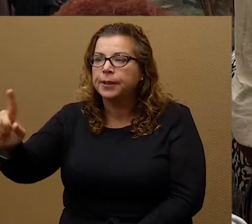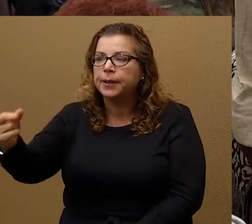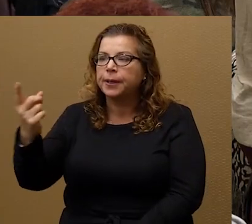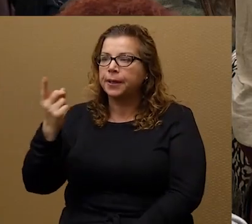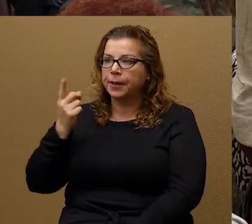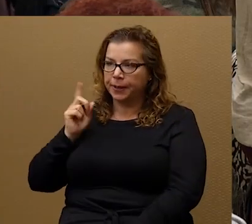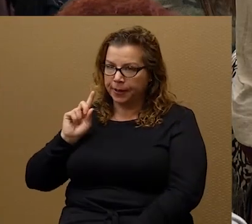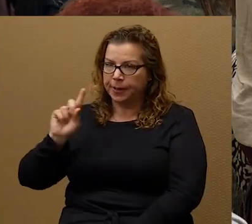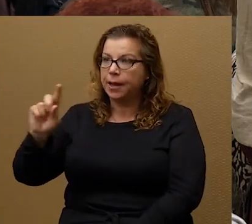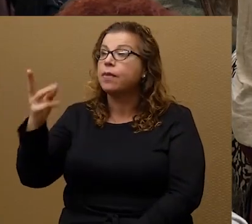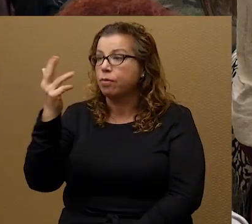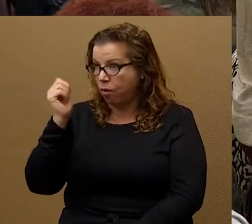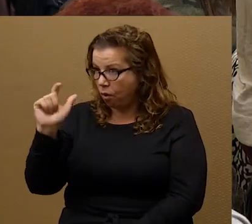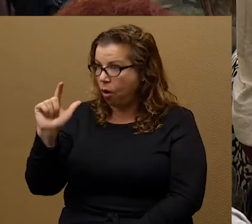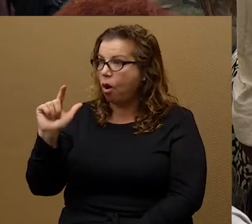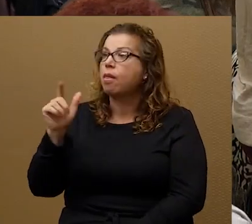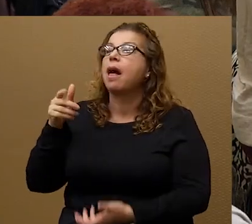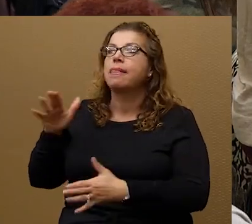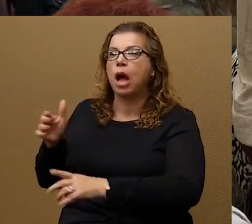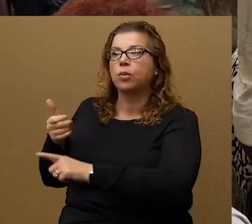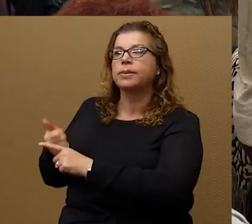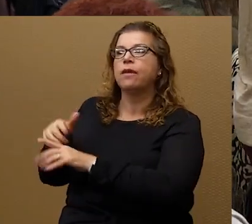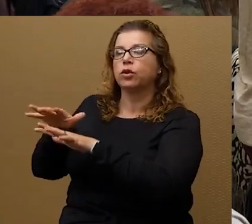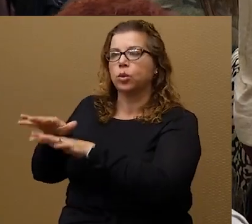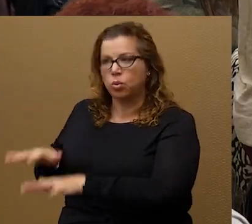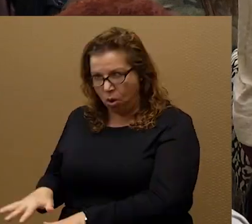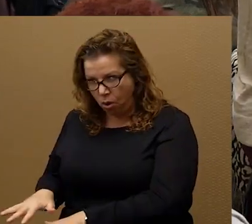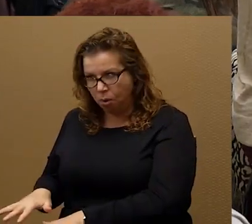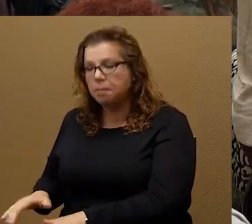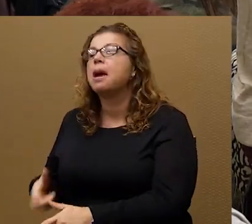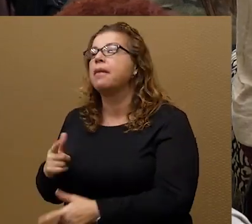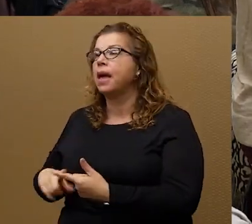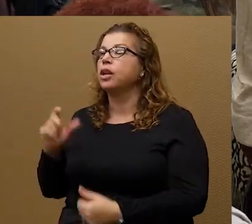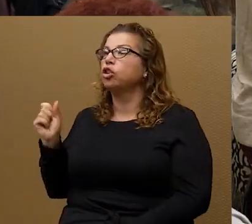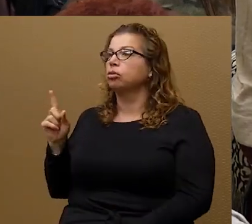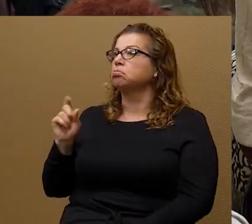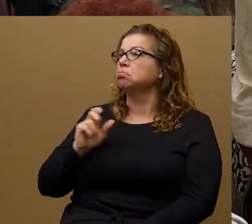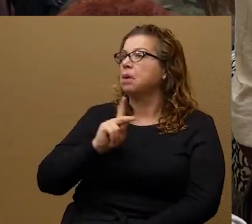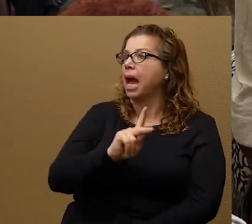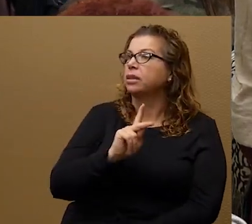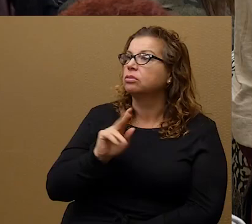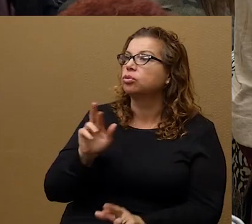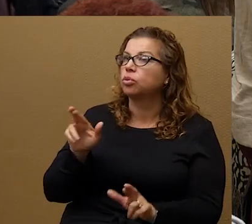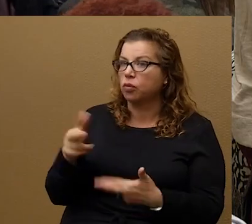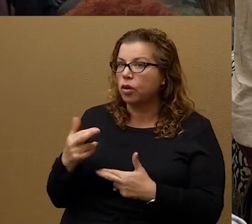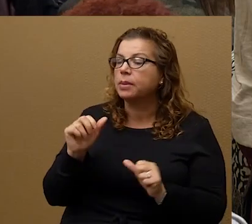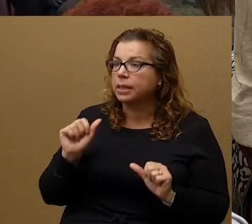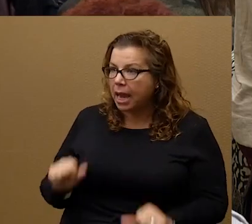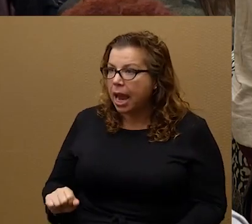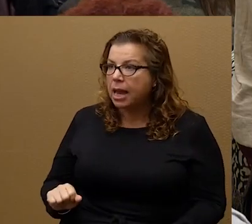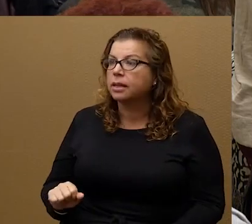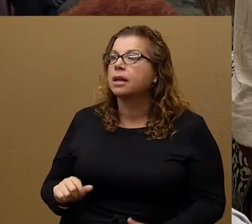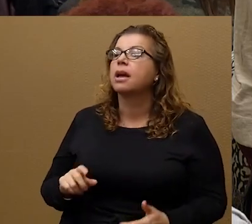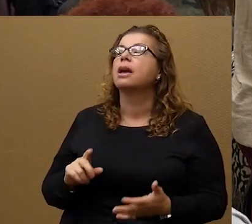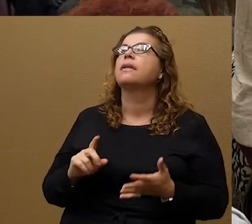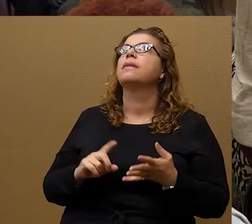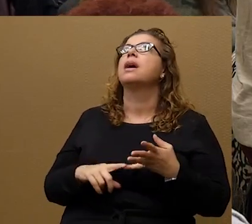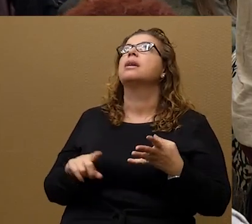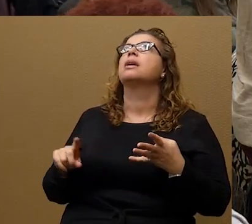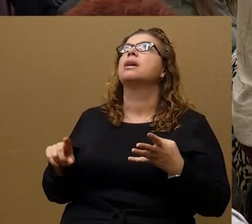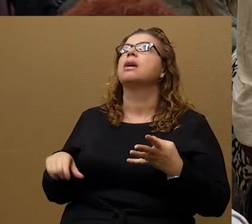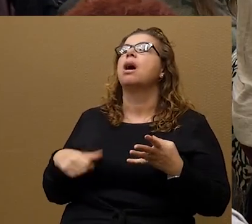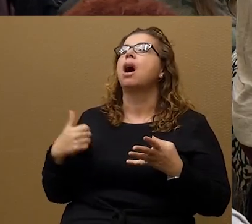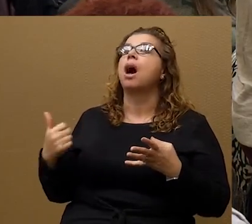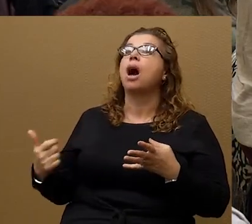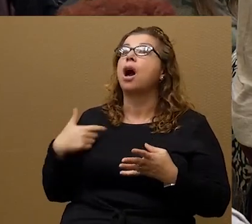he would calm himself down, and we would go back into the room. And also what started bothering him were